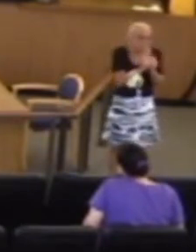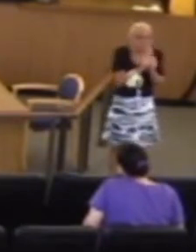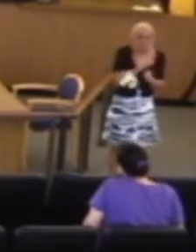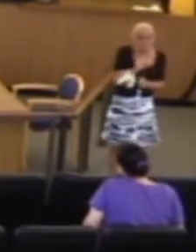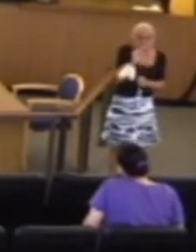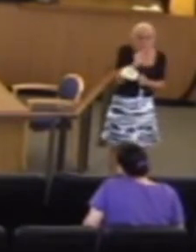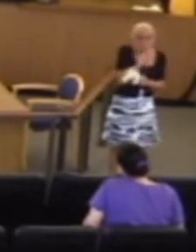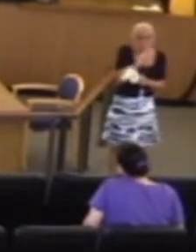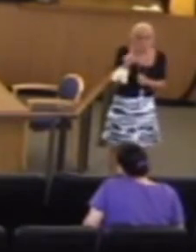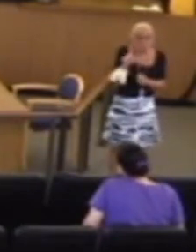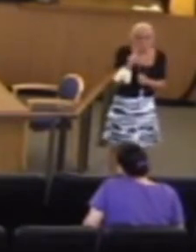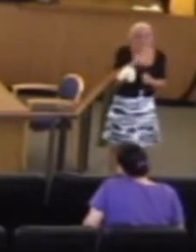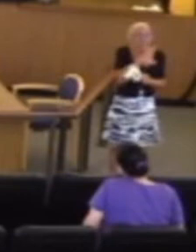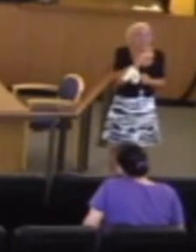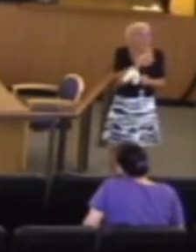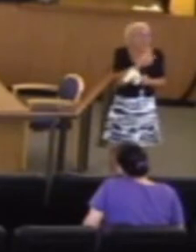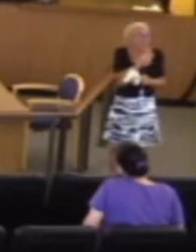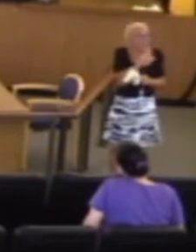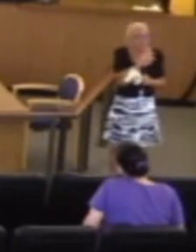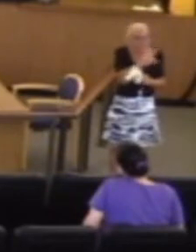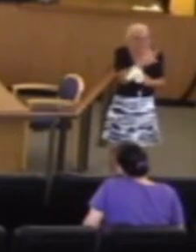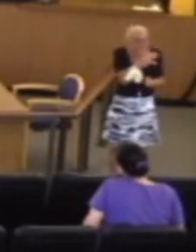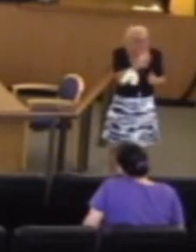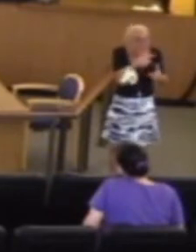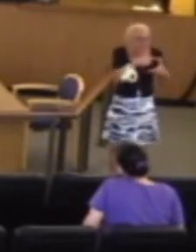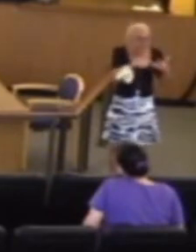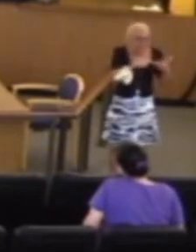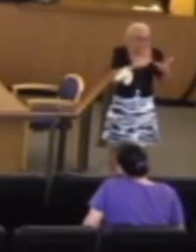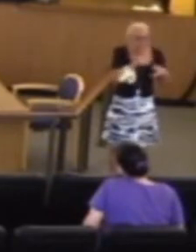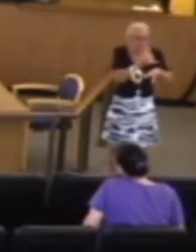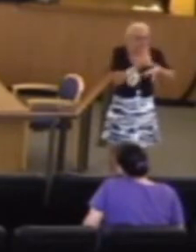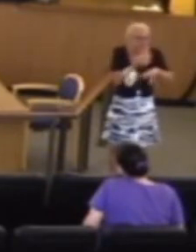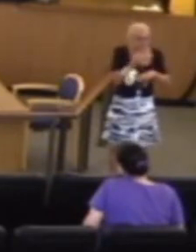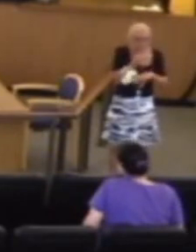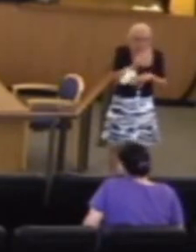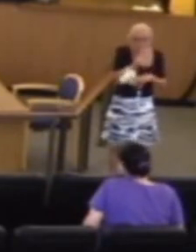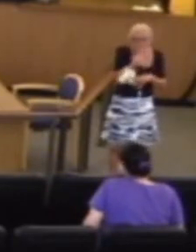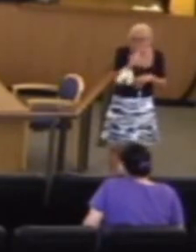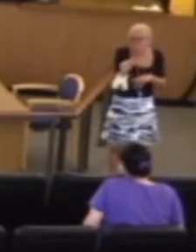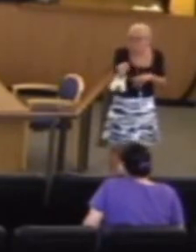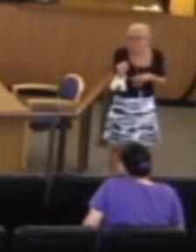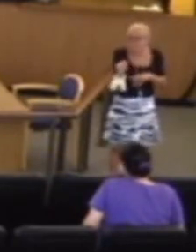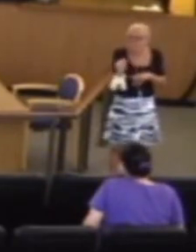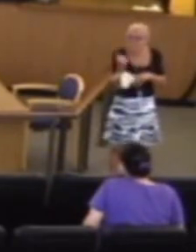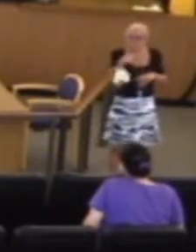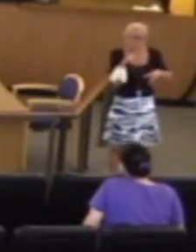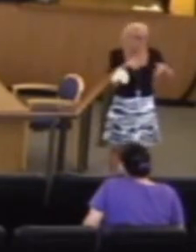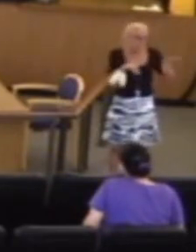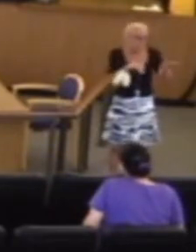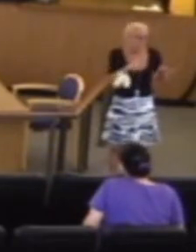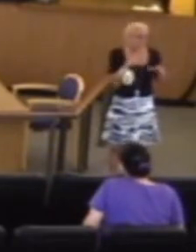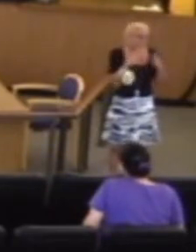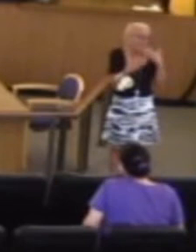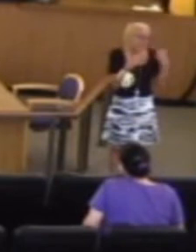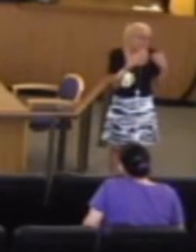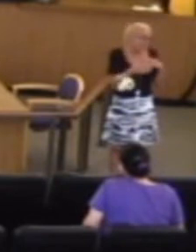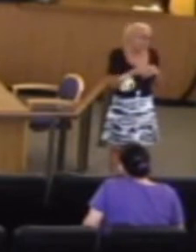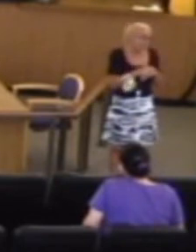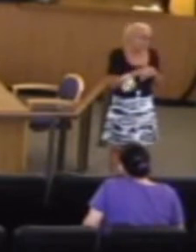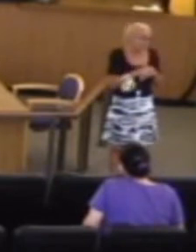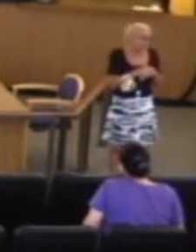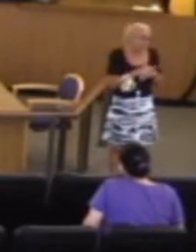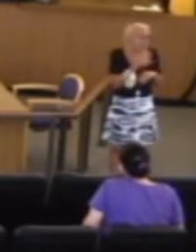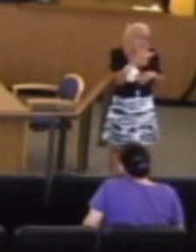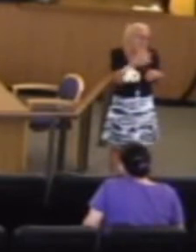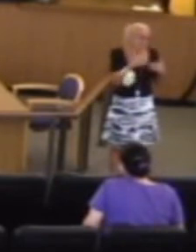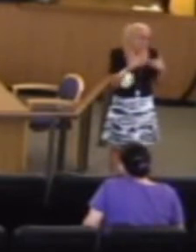Long Island Cares and with Island Harvest and all the other ones. So on behalf of everybody on this board, I know I speak with a very unified voice, and we say we're lucky to